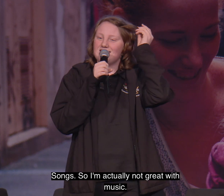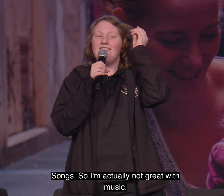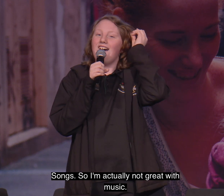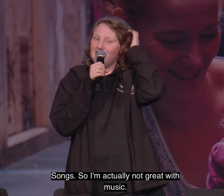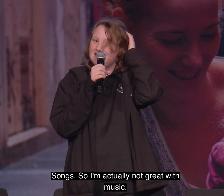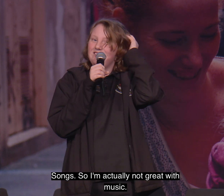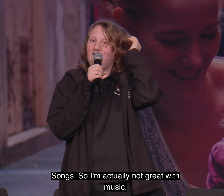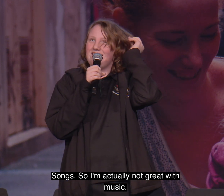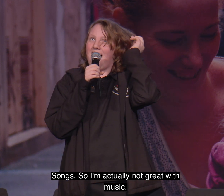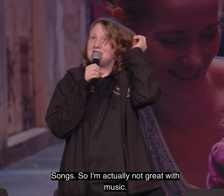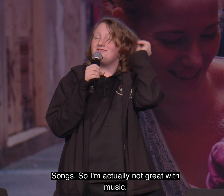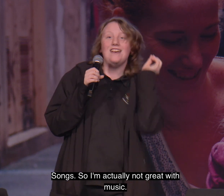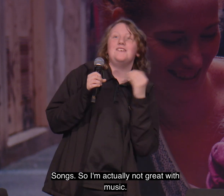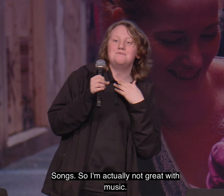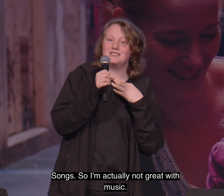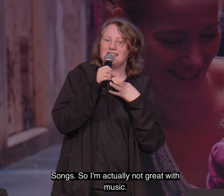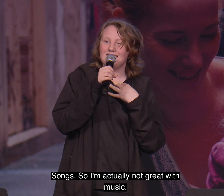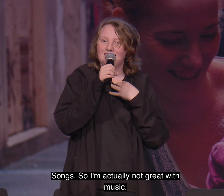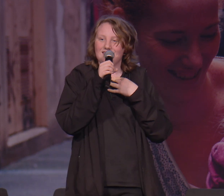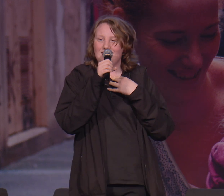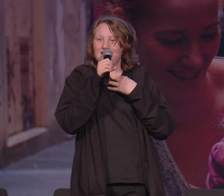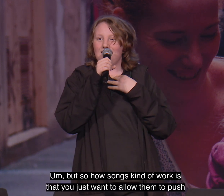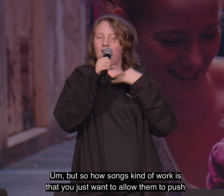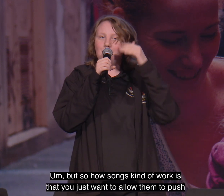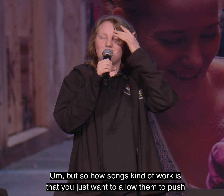songs. So I'm actually not great with music.